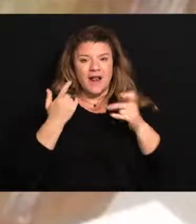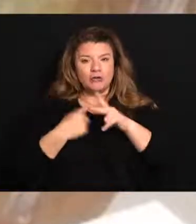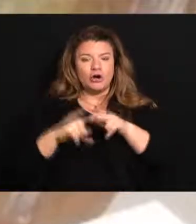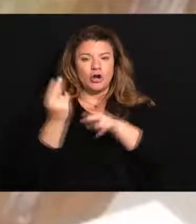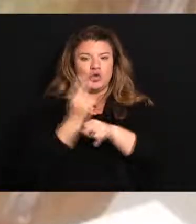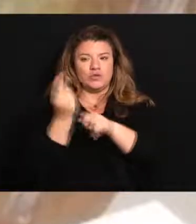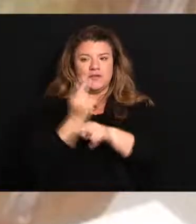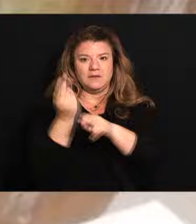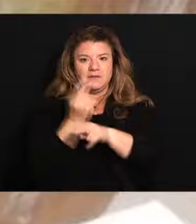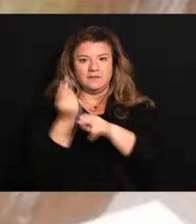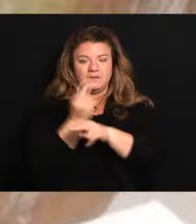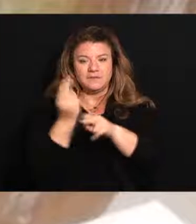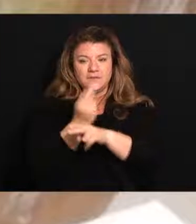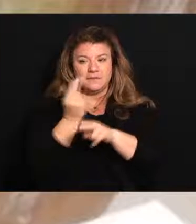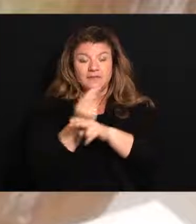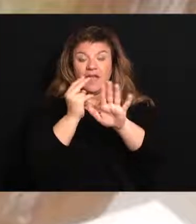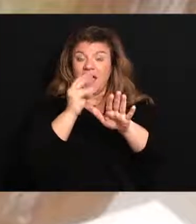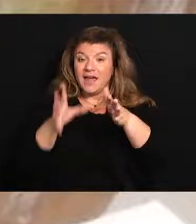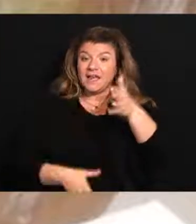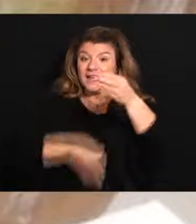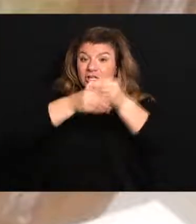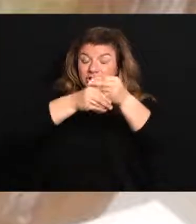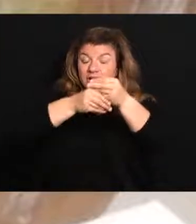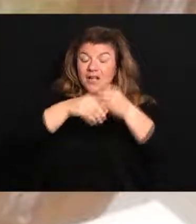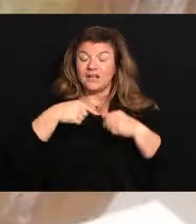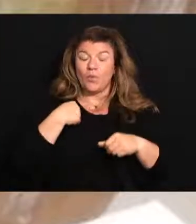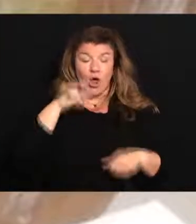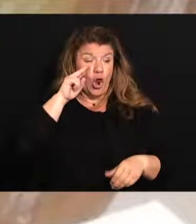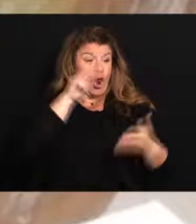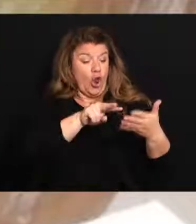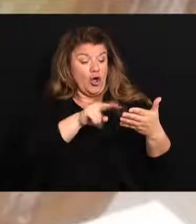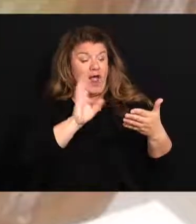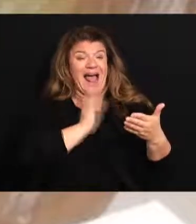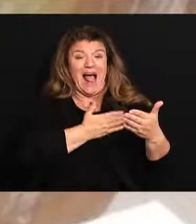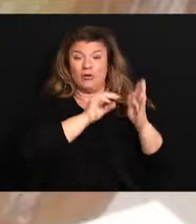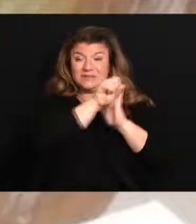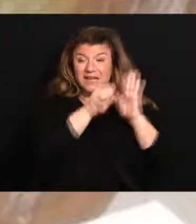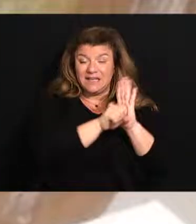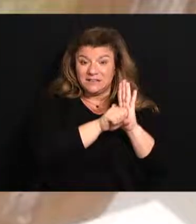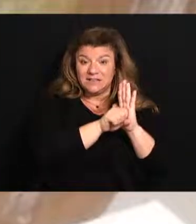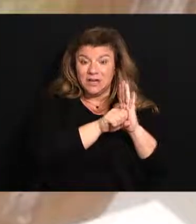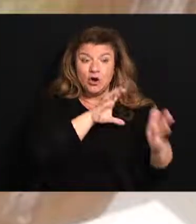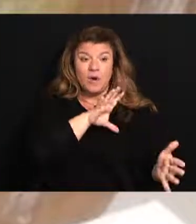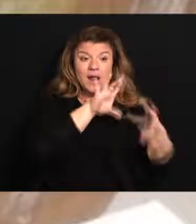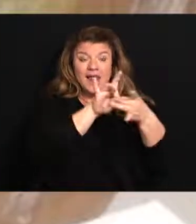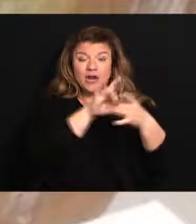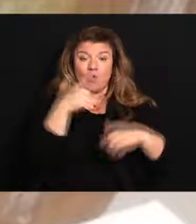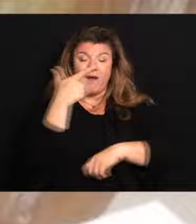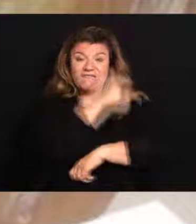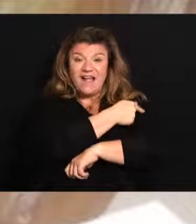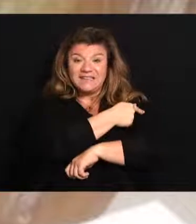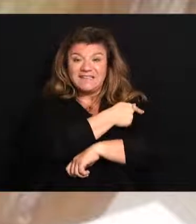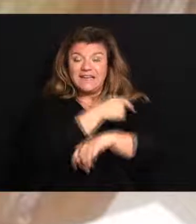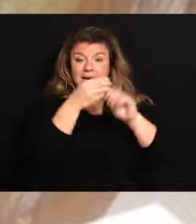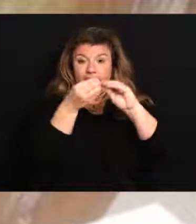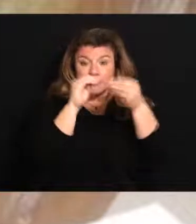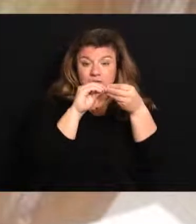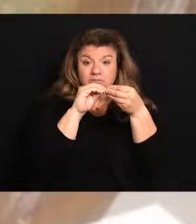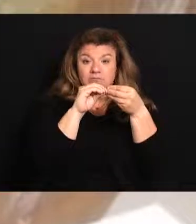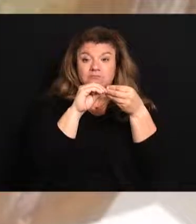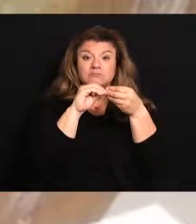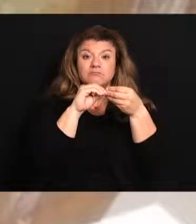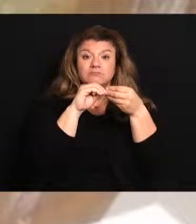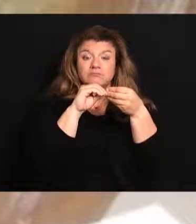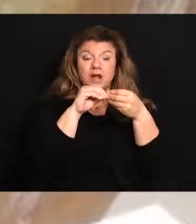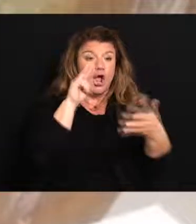it. And in addition, as we look at where we are as a state related to our vaccine numbers